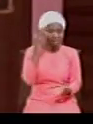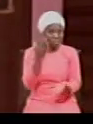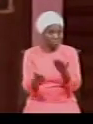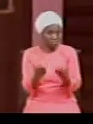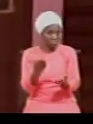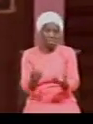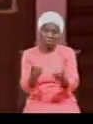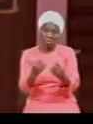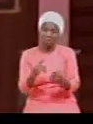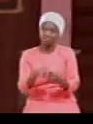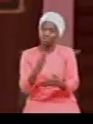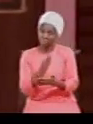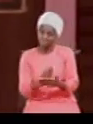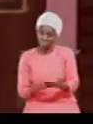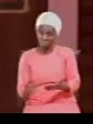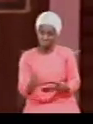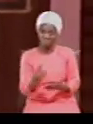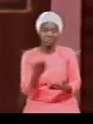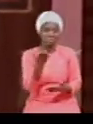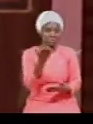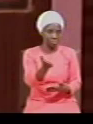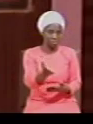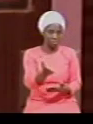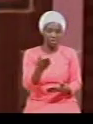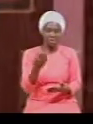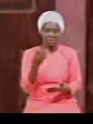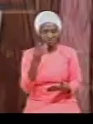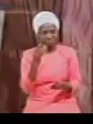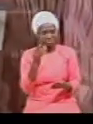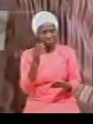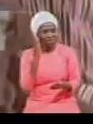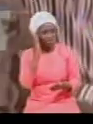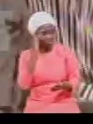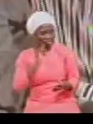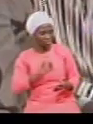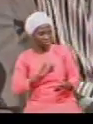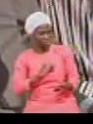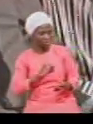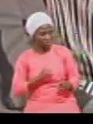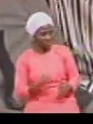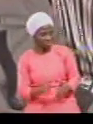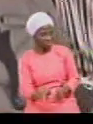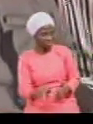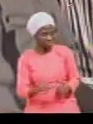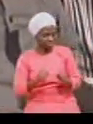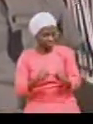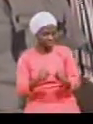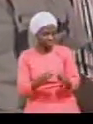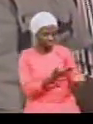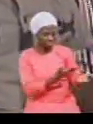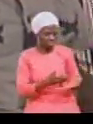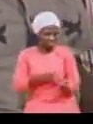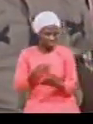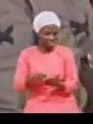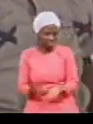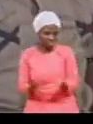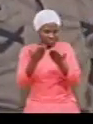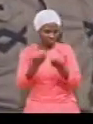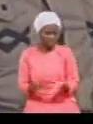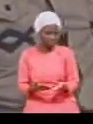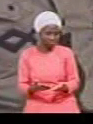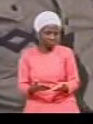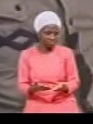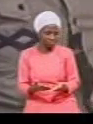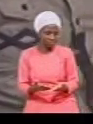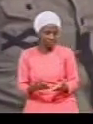come to somebody there. Should I still carry this heavy load? Or do I drop it and